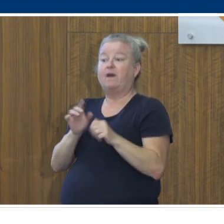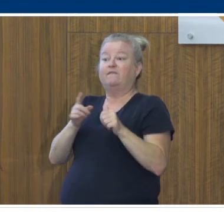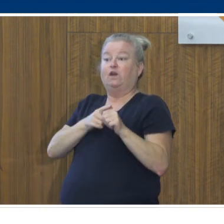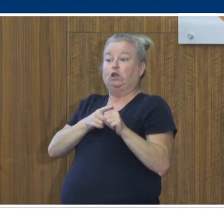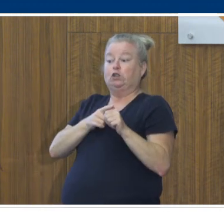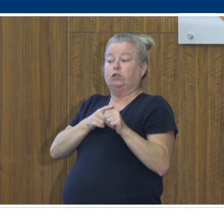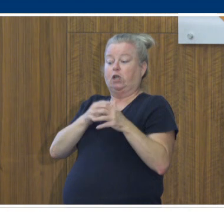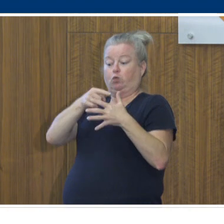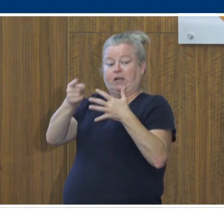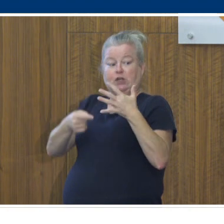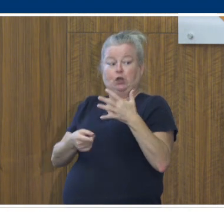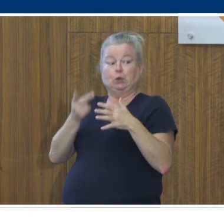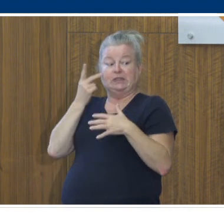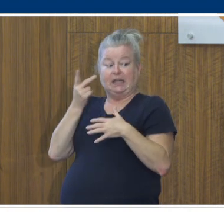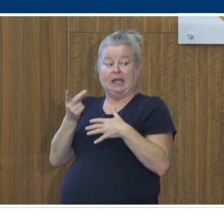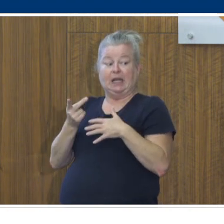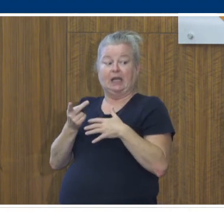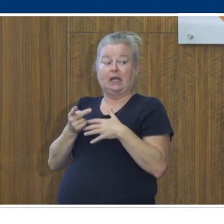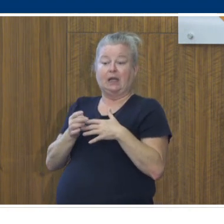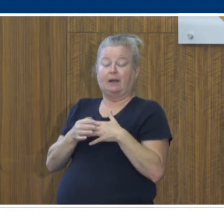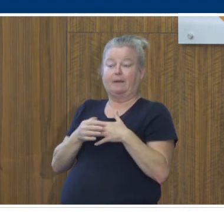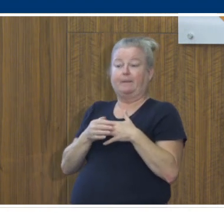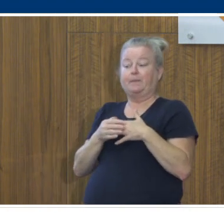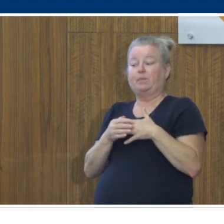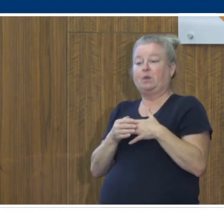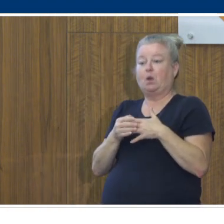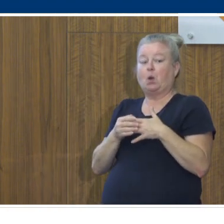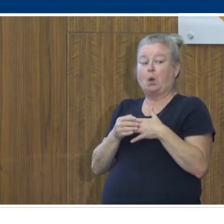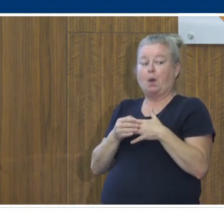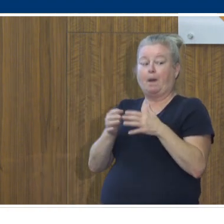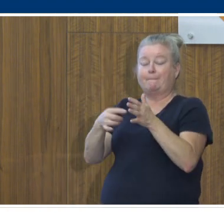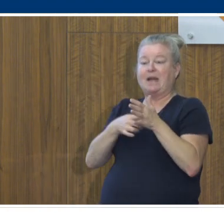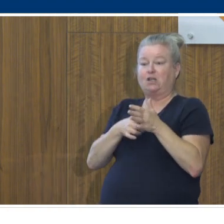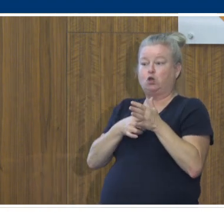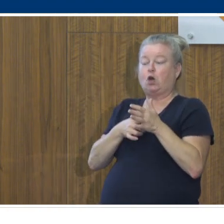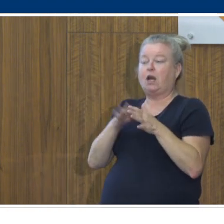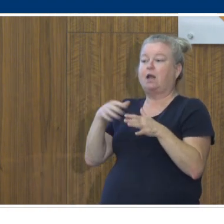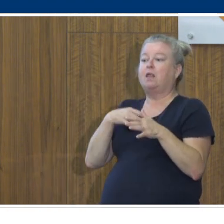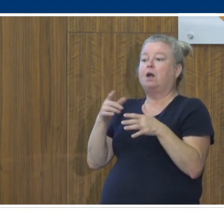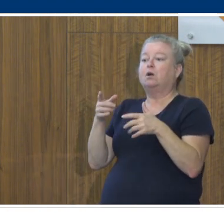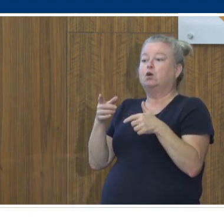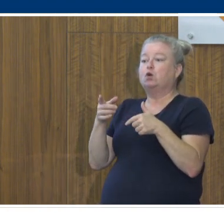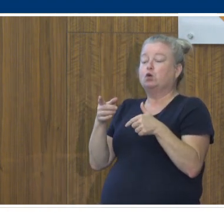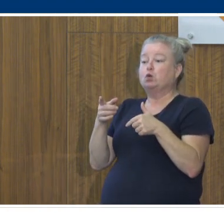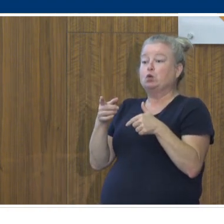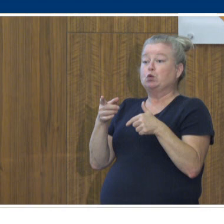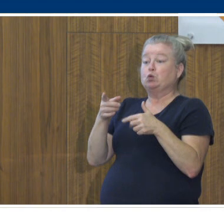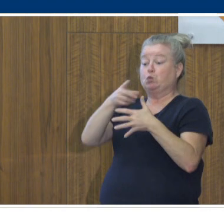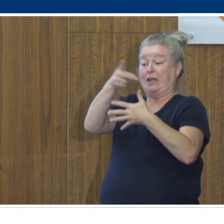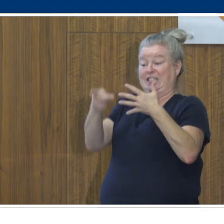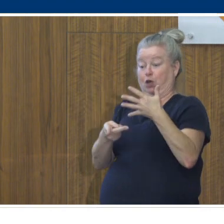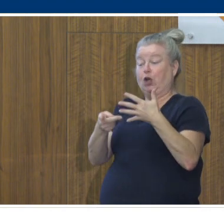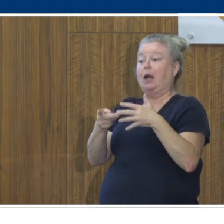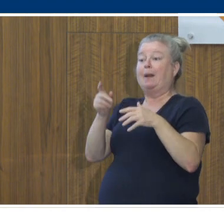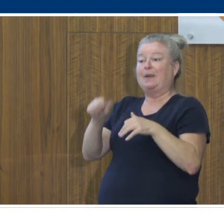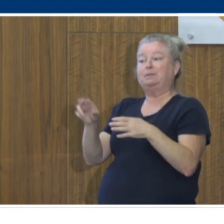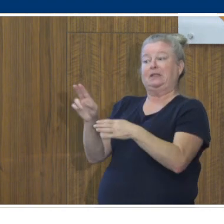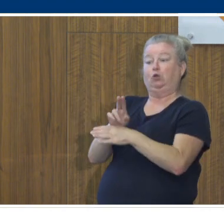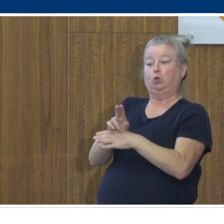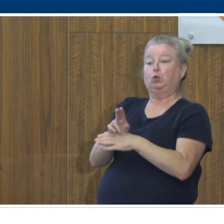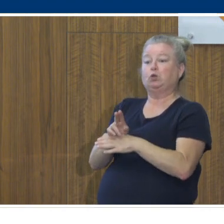see are mandatory. And number 2, the criteria must be applied in the listed order of